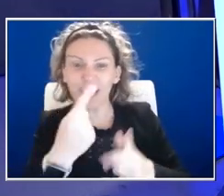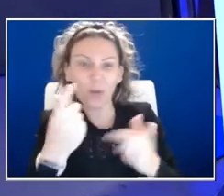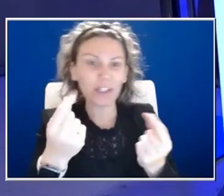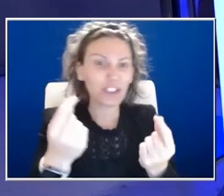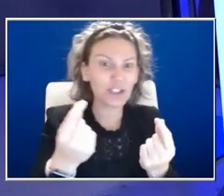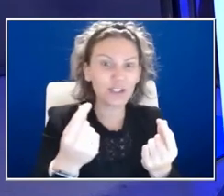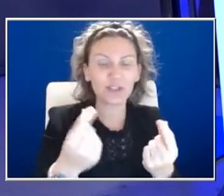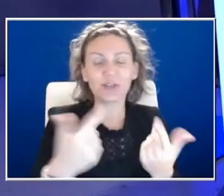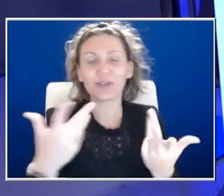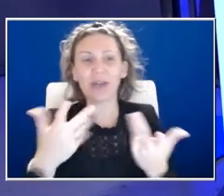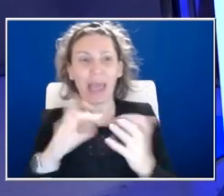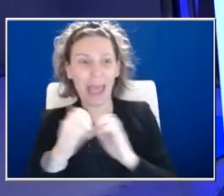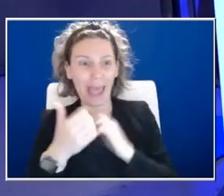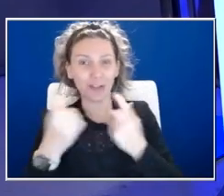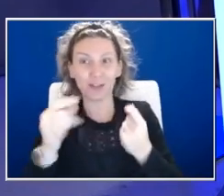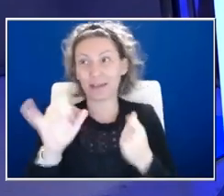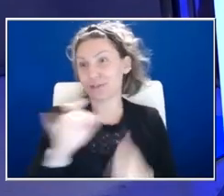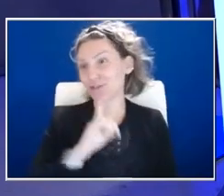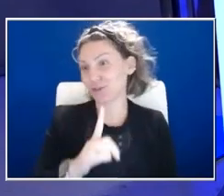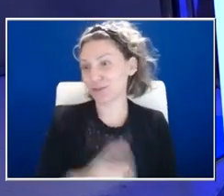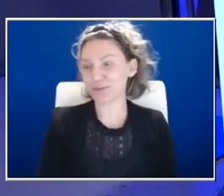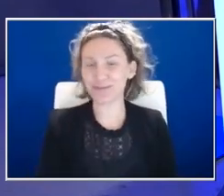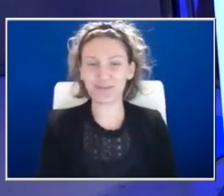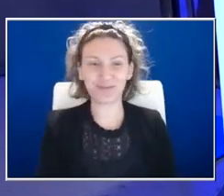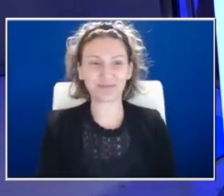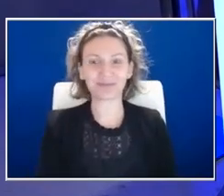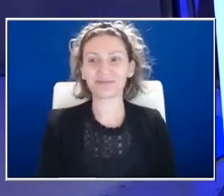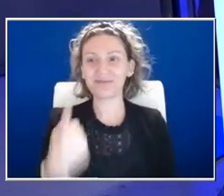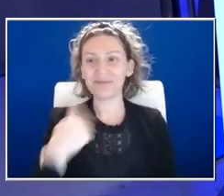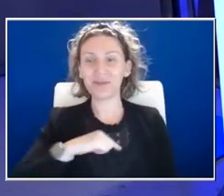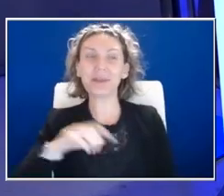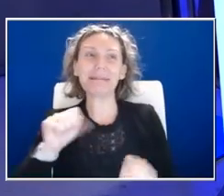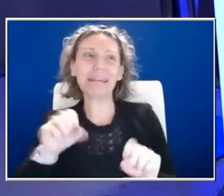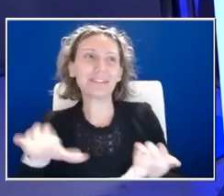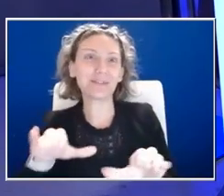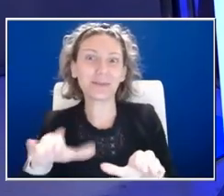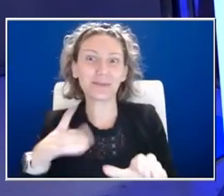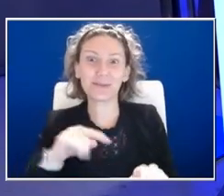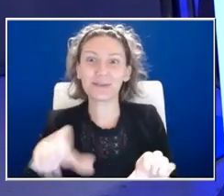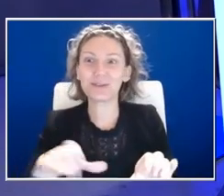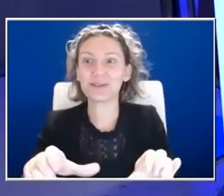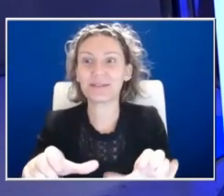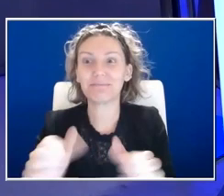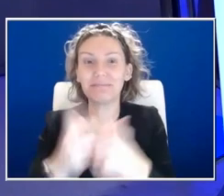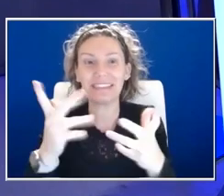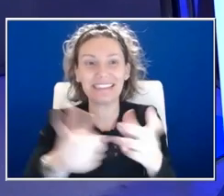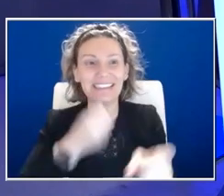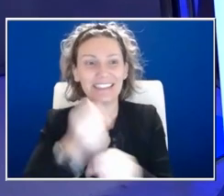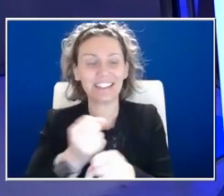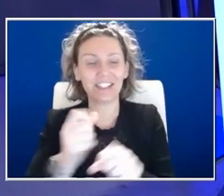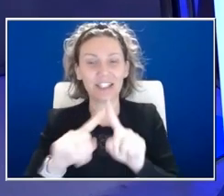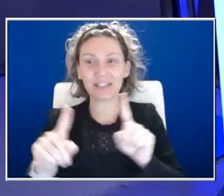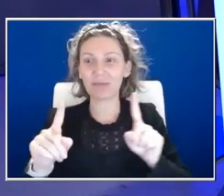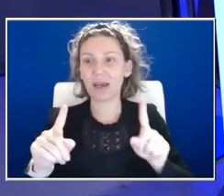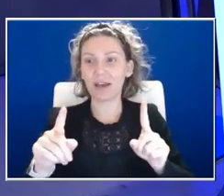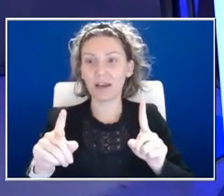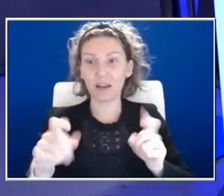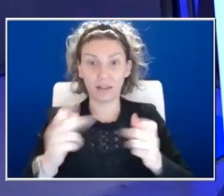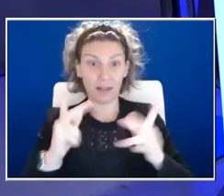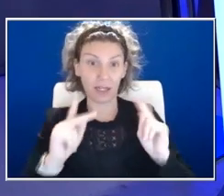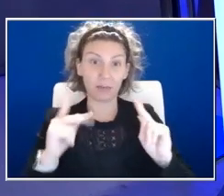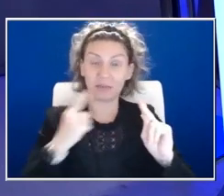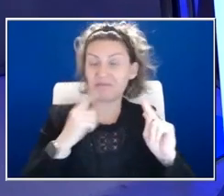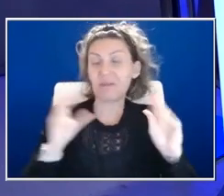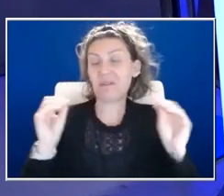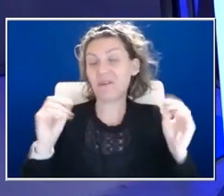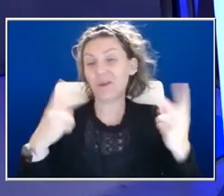them. You know, it's like, leave me alone. I've been doing this for decades. I got this. And look at me. You know, a lot of people say, hey, I've had no problems. I've had no health